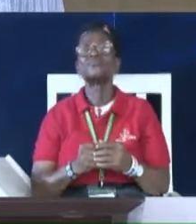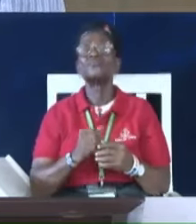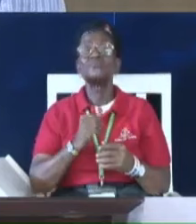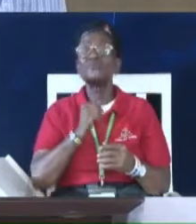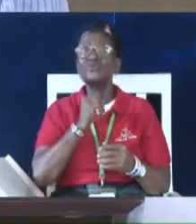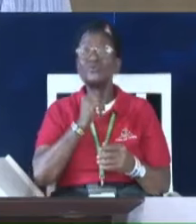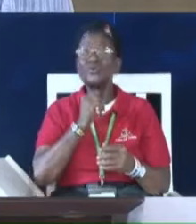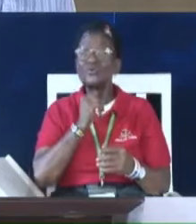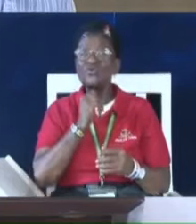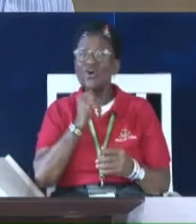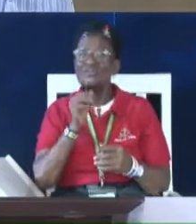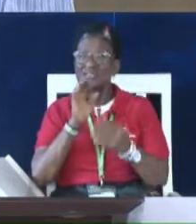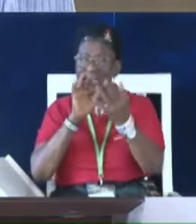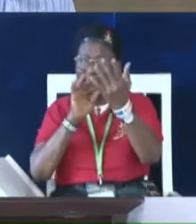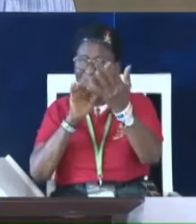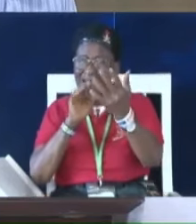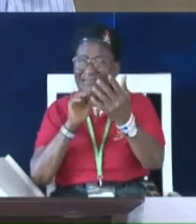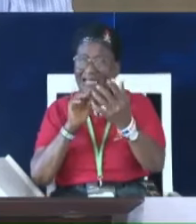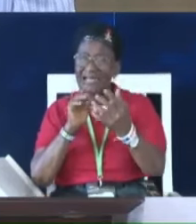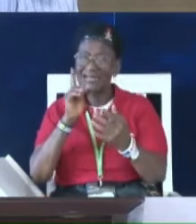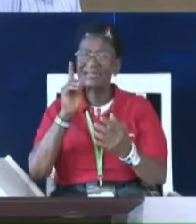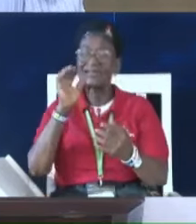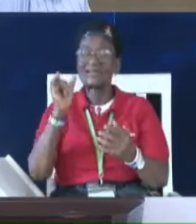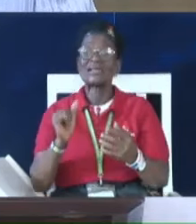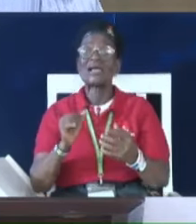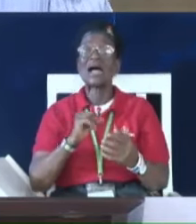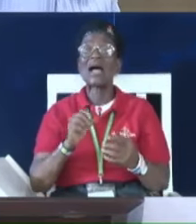unexpectedly, and permanently.